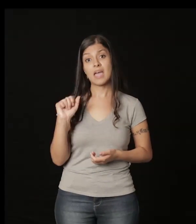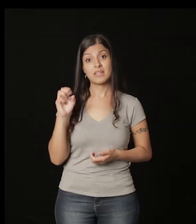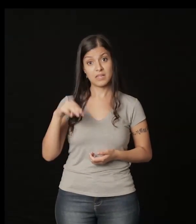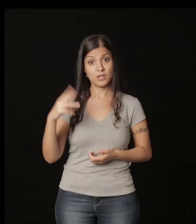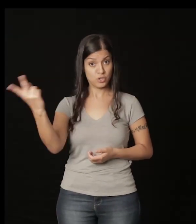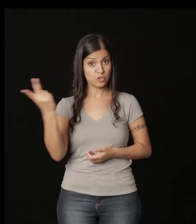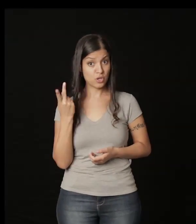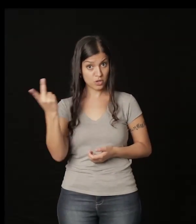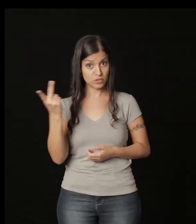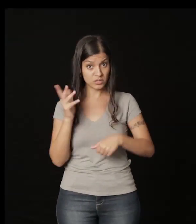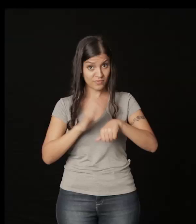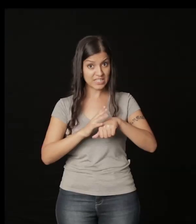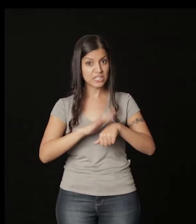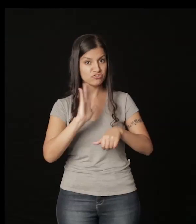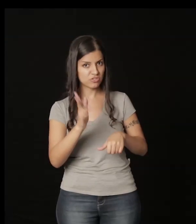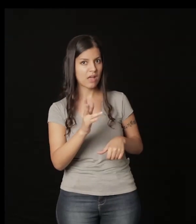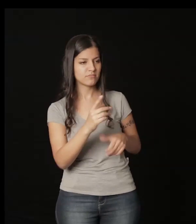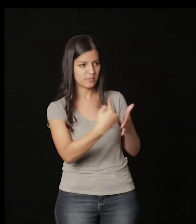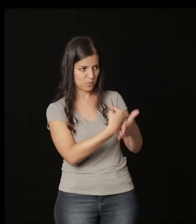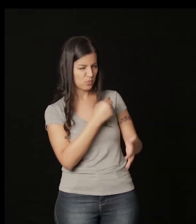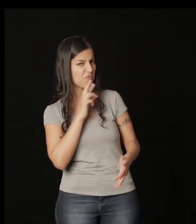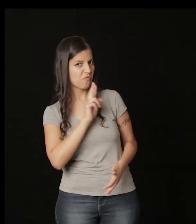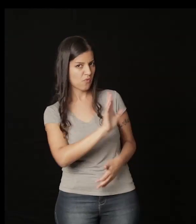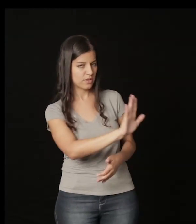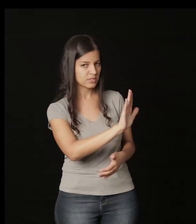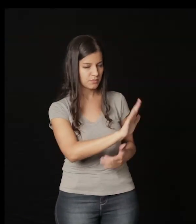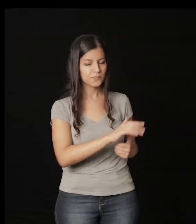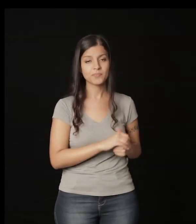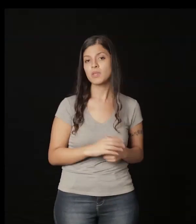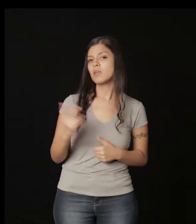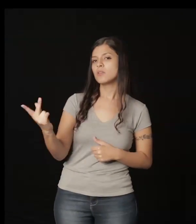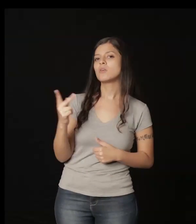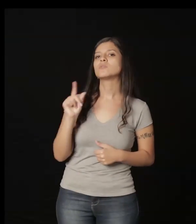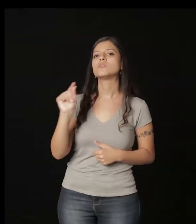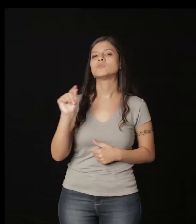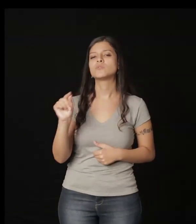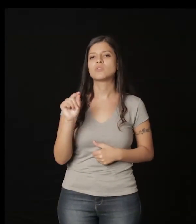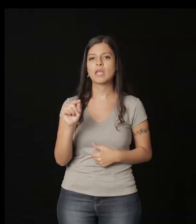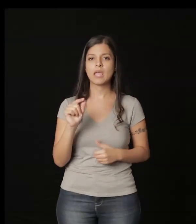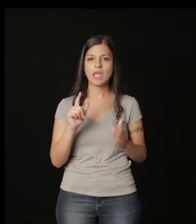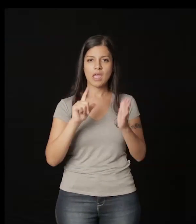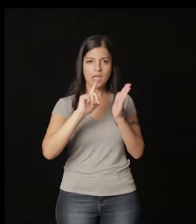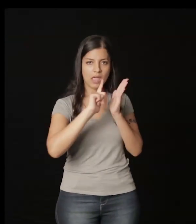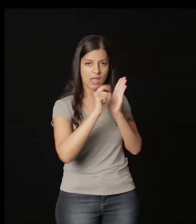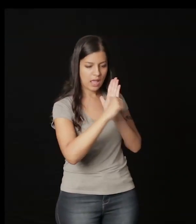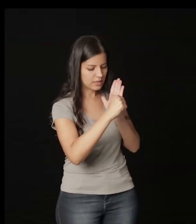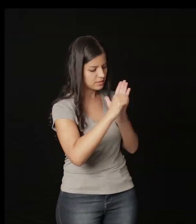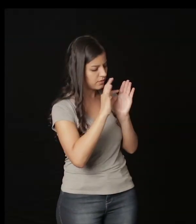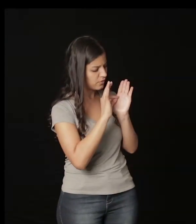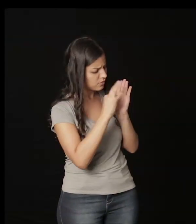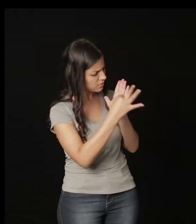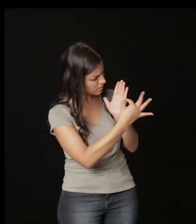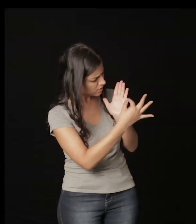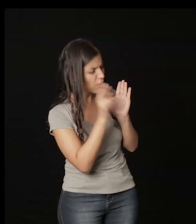do, and I'm getting to your question about truth, what we decided to do is to look underneath the